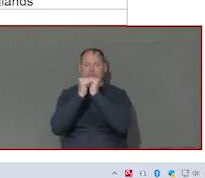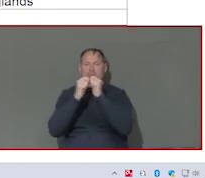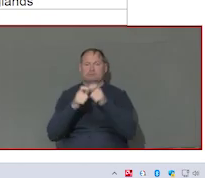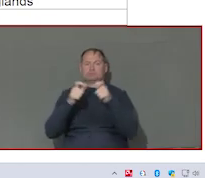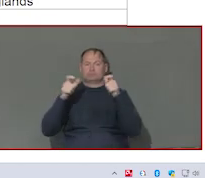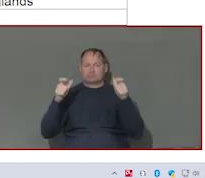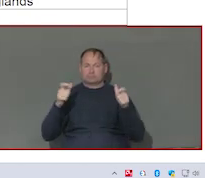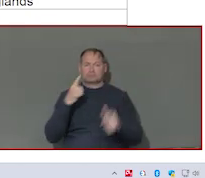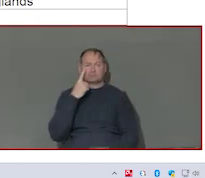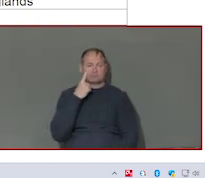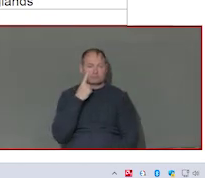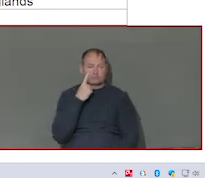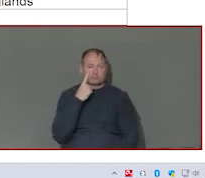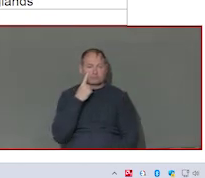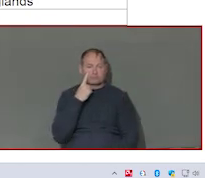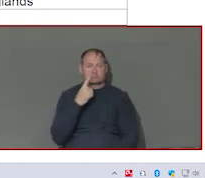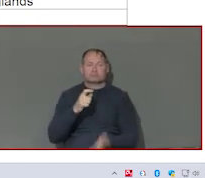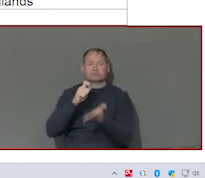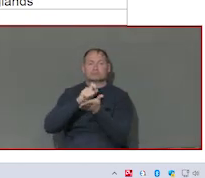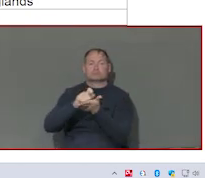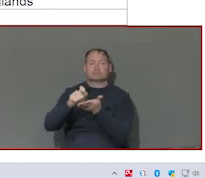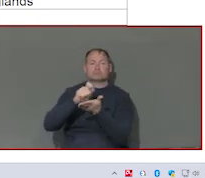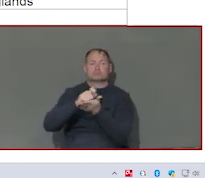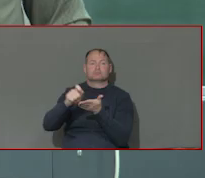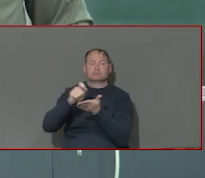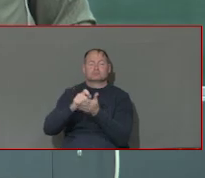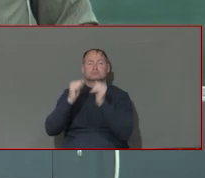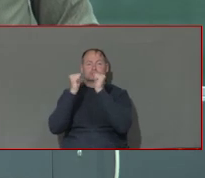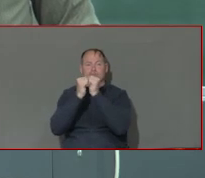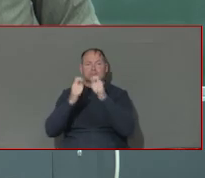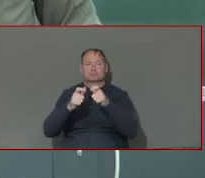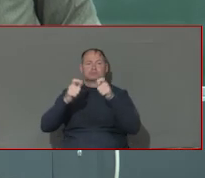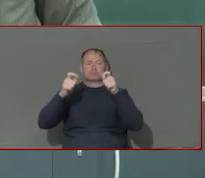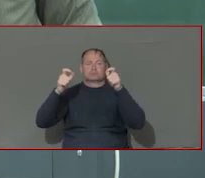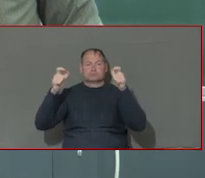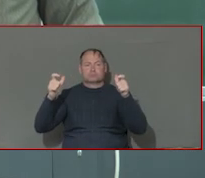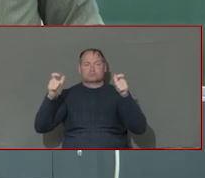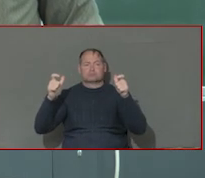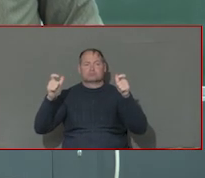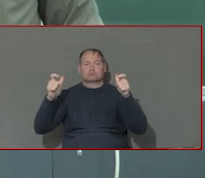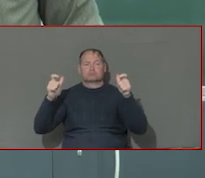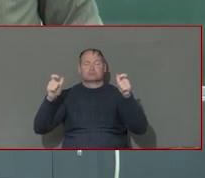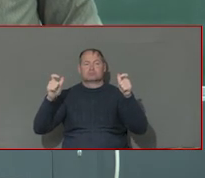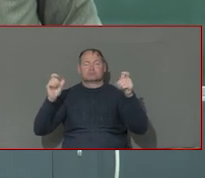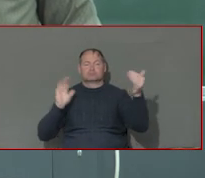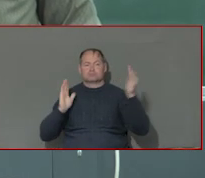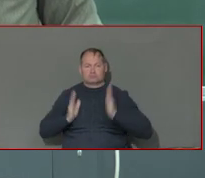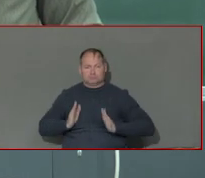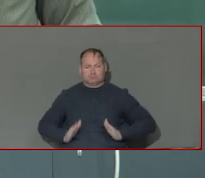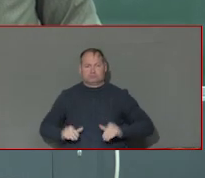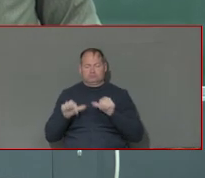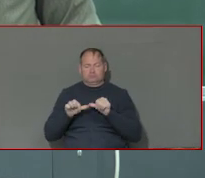see, it's important that you must write it as large brain relative to body